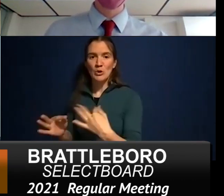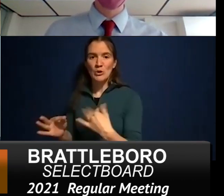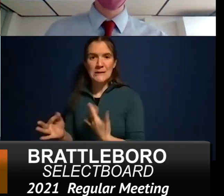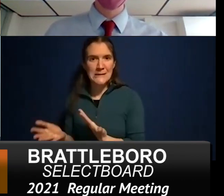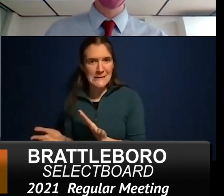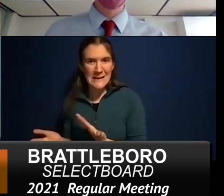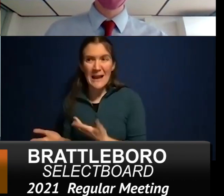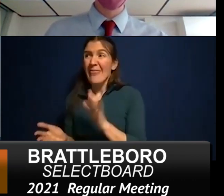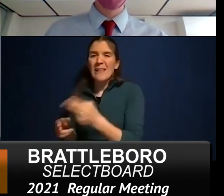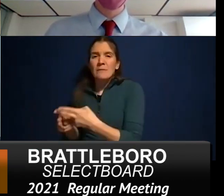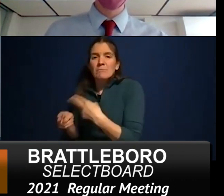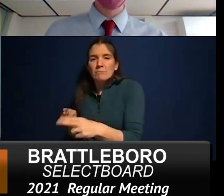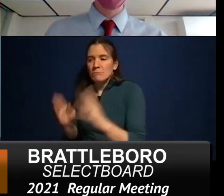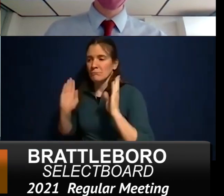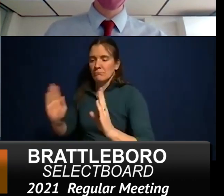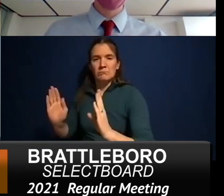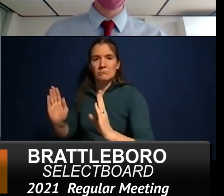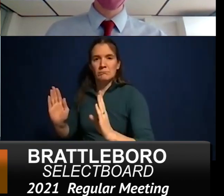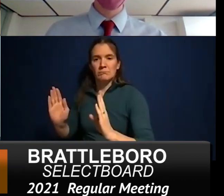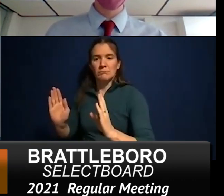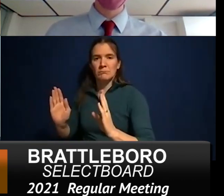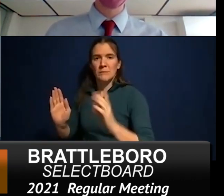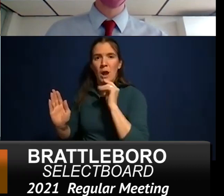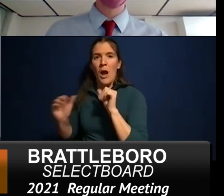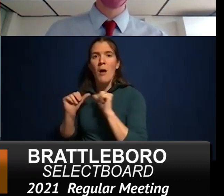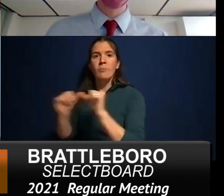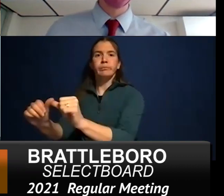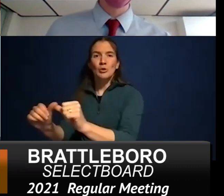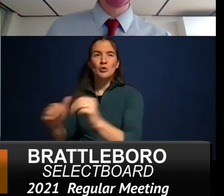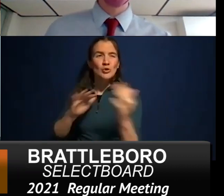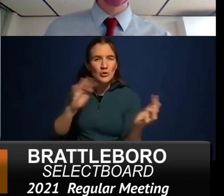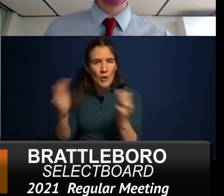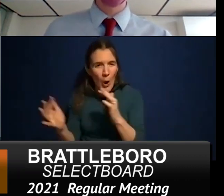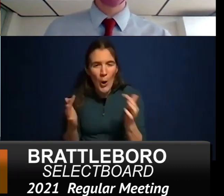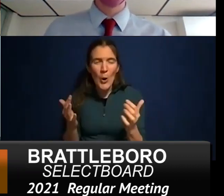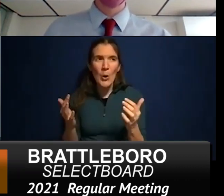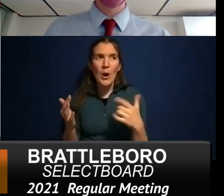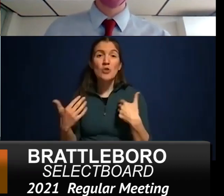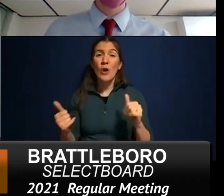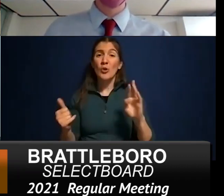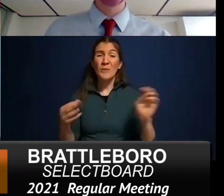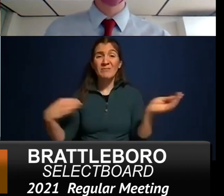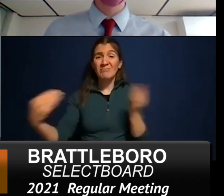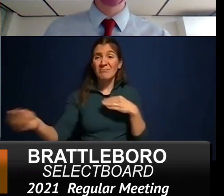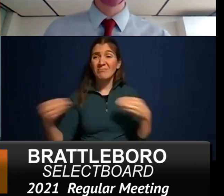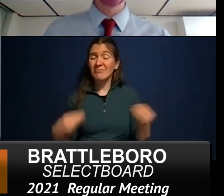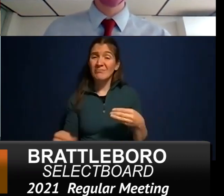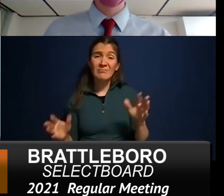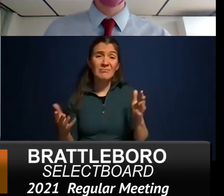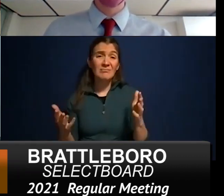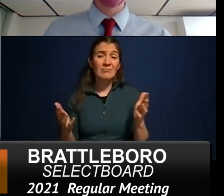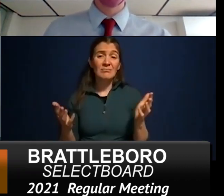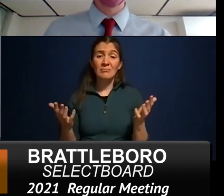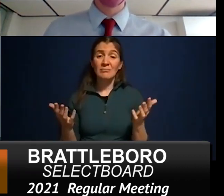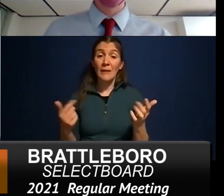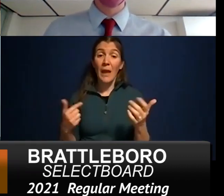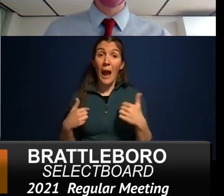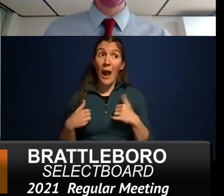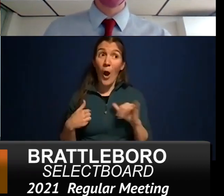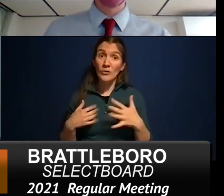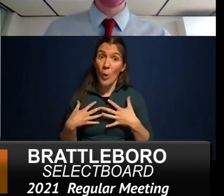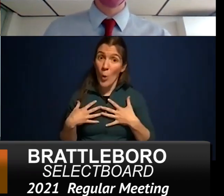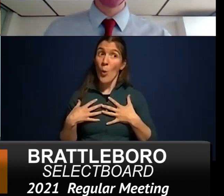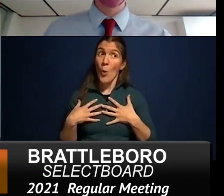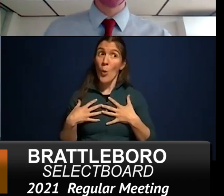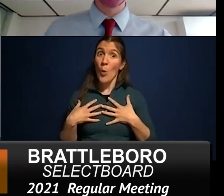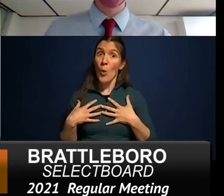needed all the time. I think it would be interesting to be as free as possible with this. And I also got really excited as Tim